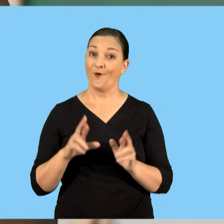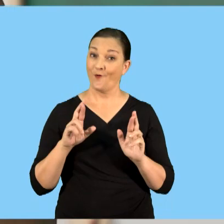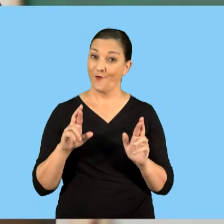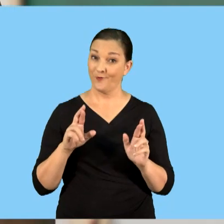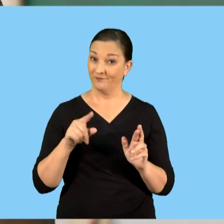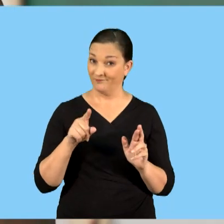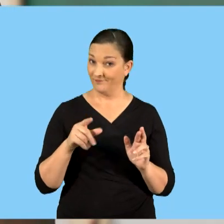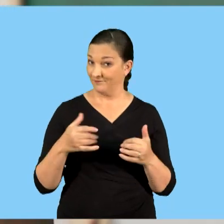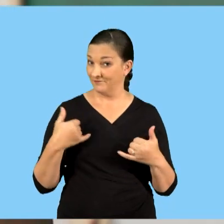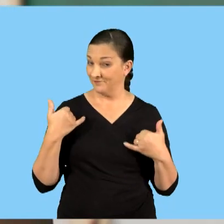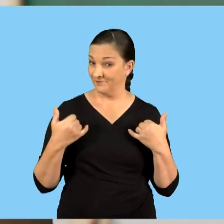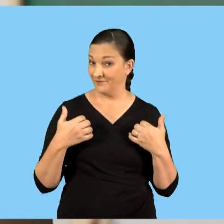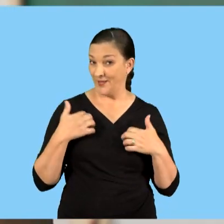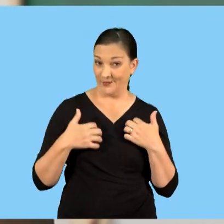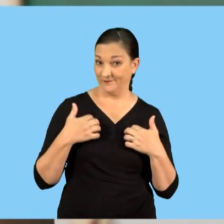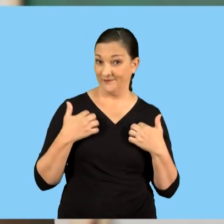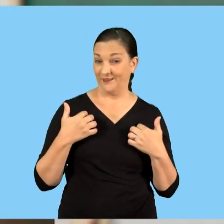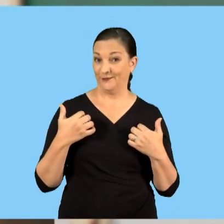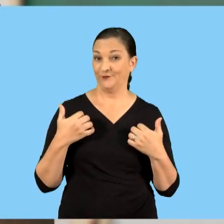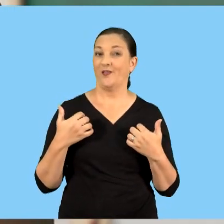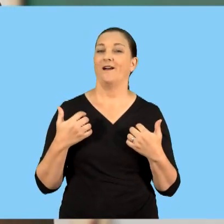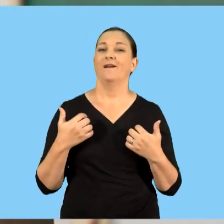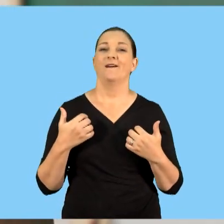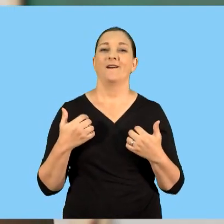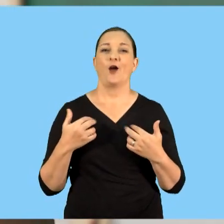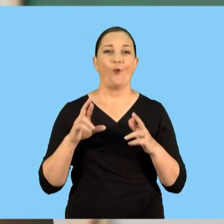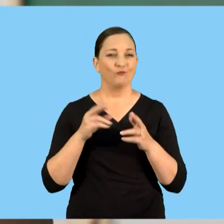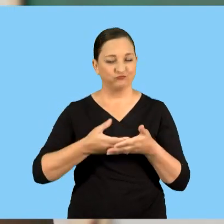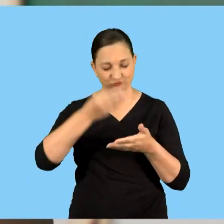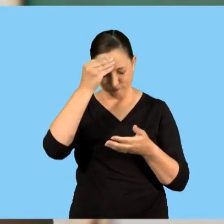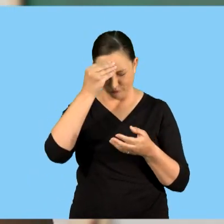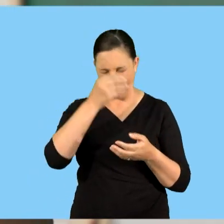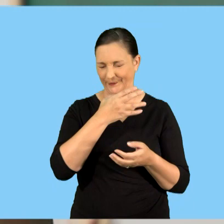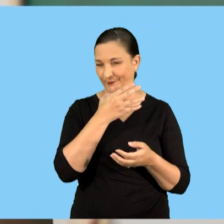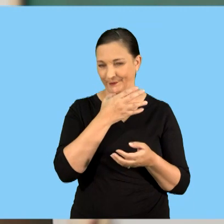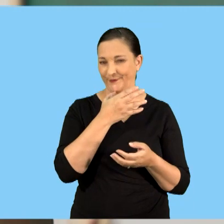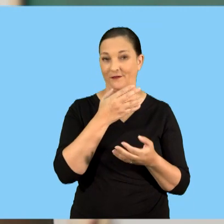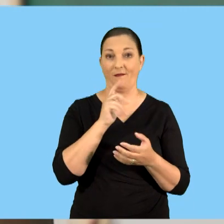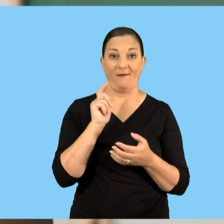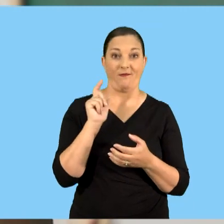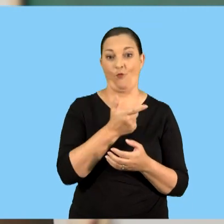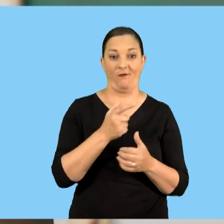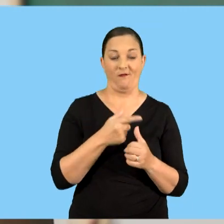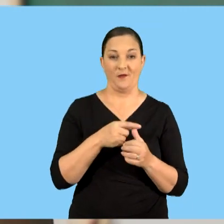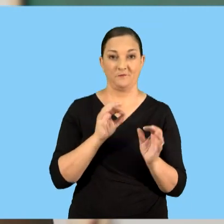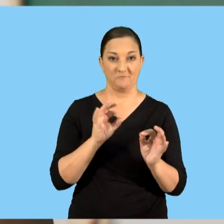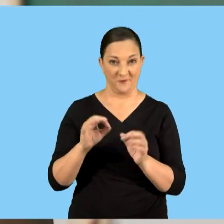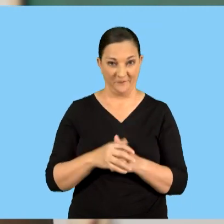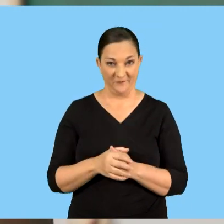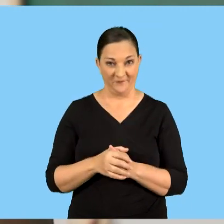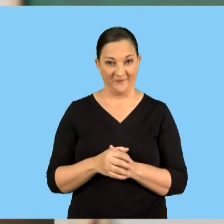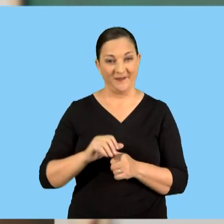So, I hope you enjoyed our lesson for today. I hope you learned a lot in today's lesson and you got all the answers